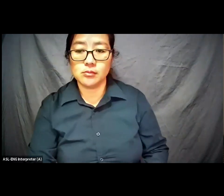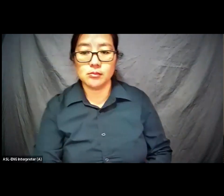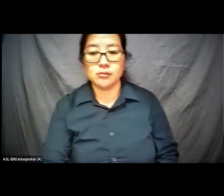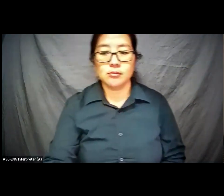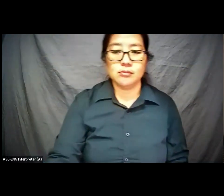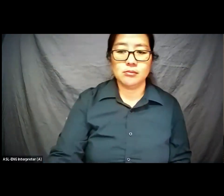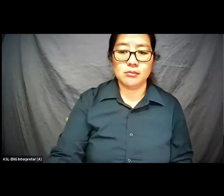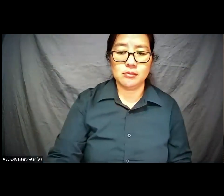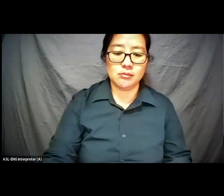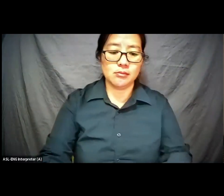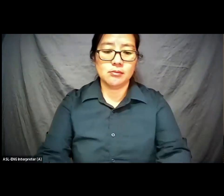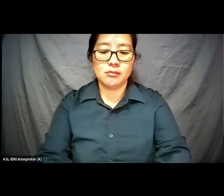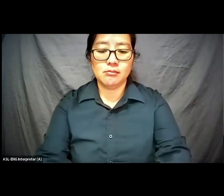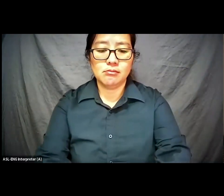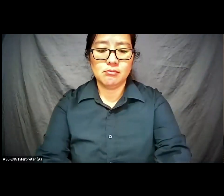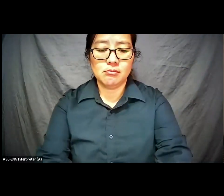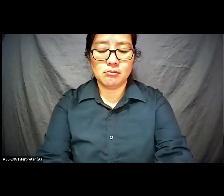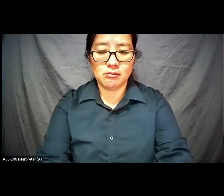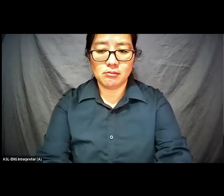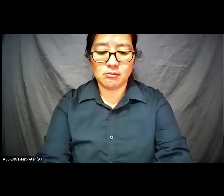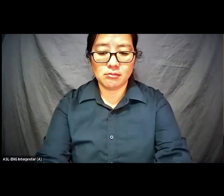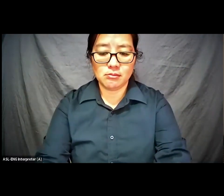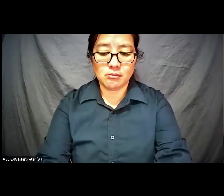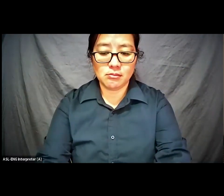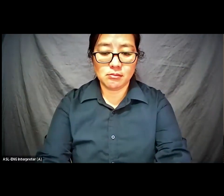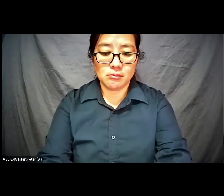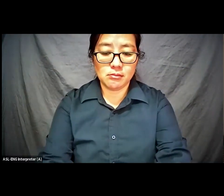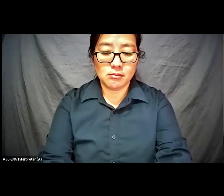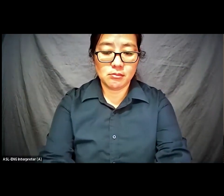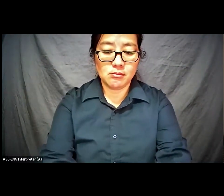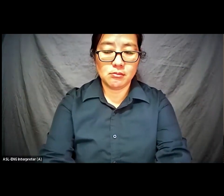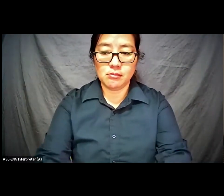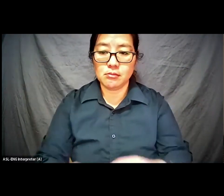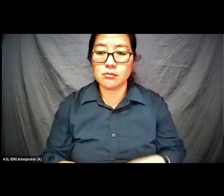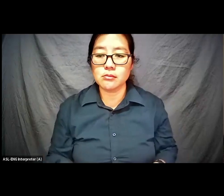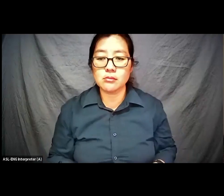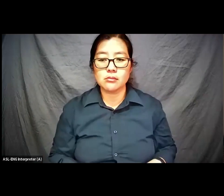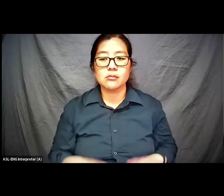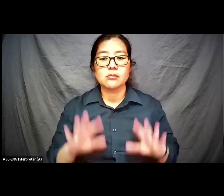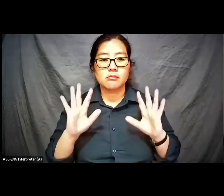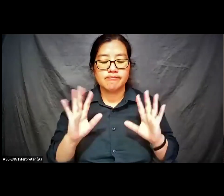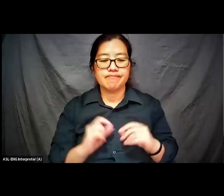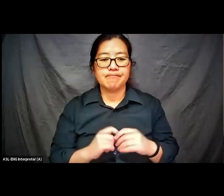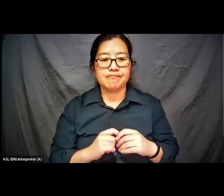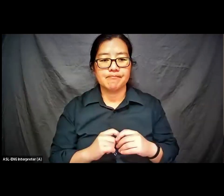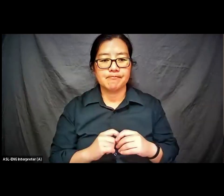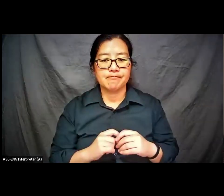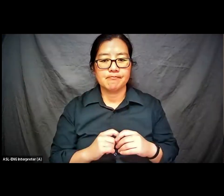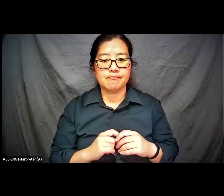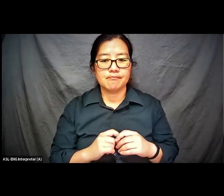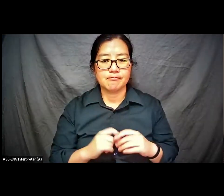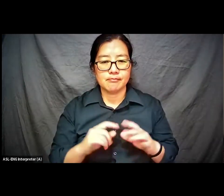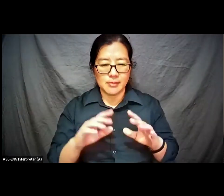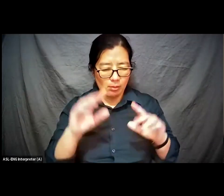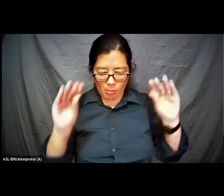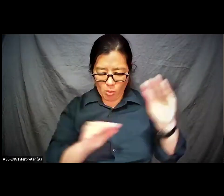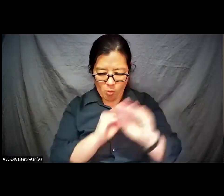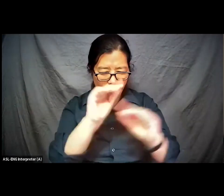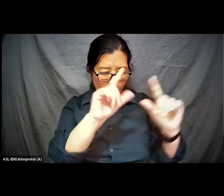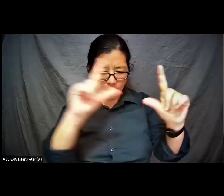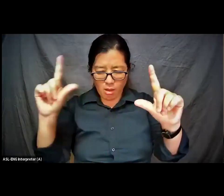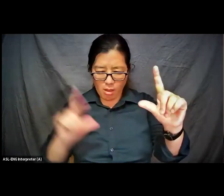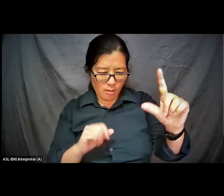Now, there's a lot there, but I want to emphasize the first and the last sentences. As advocates for